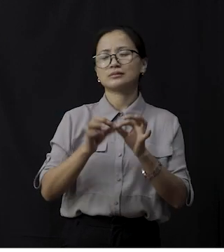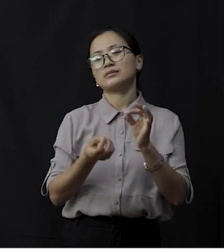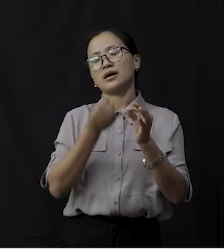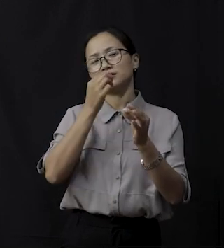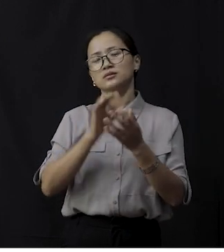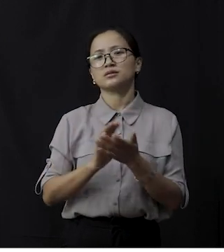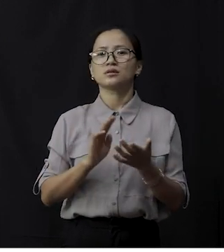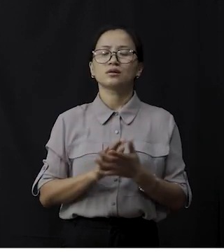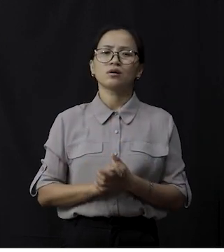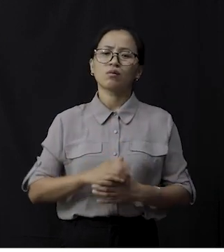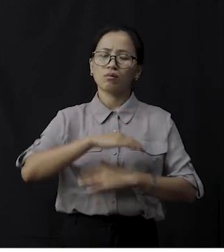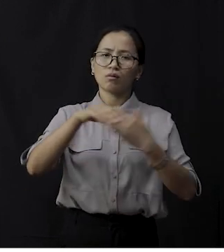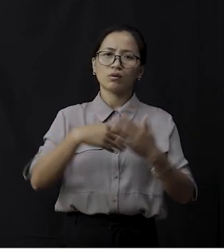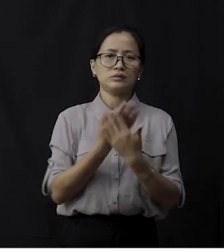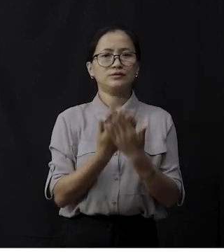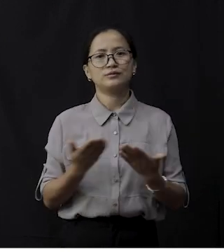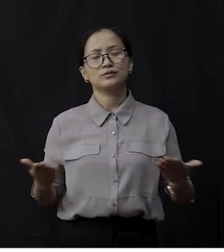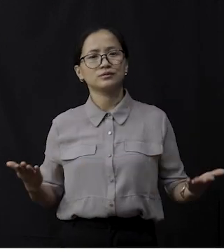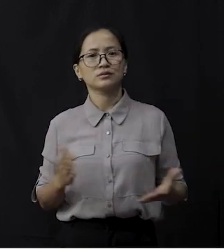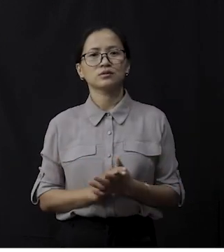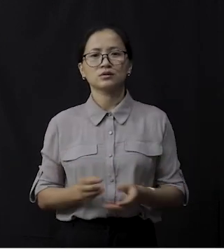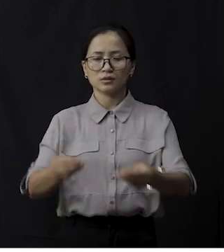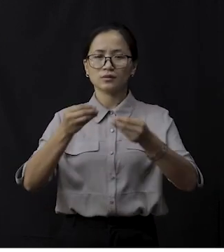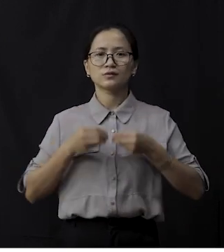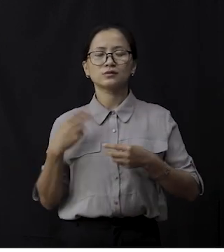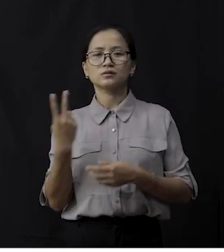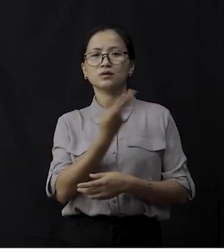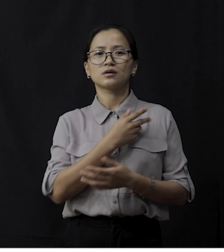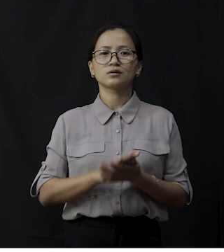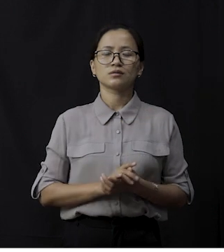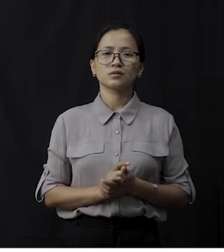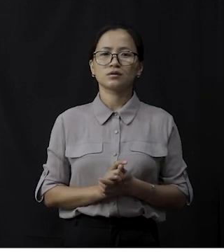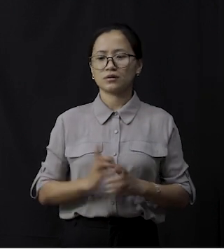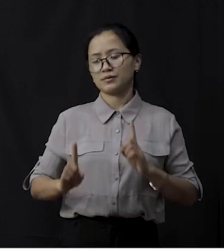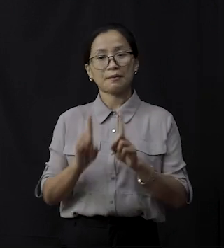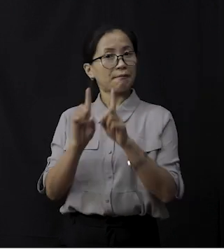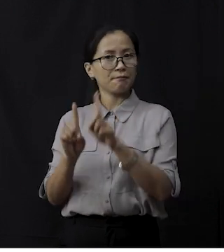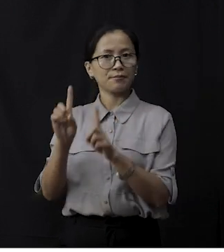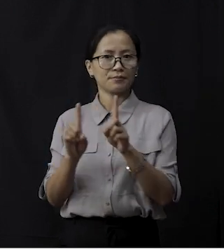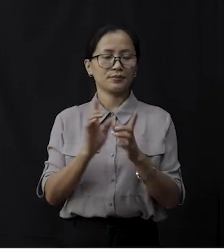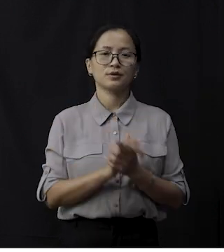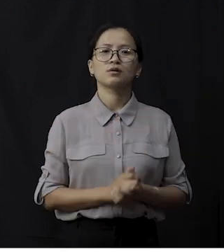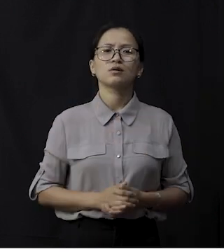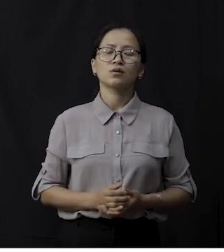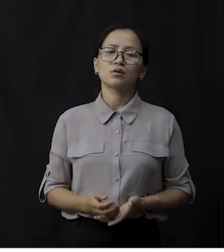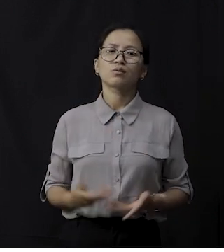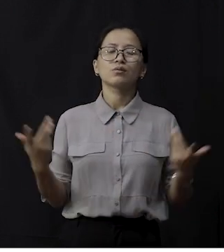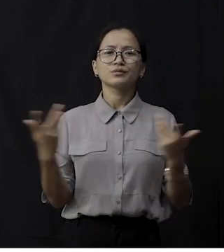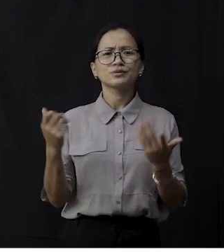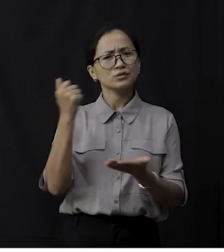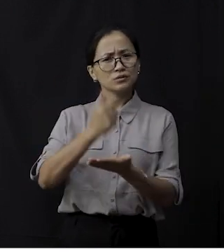medicines. All of this are given to us by plants. So what should we